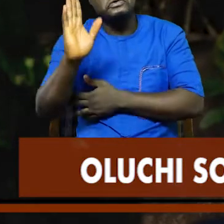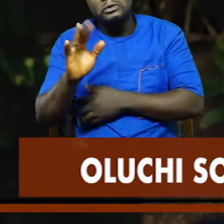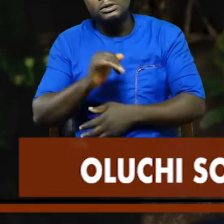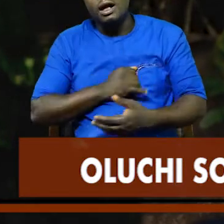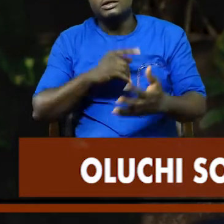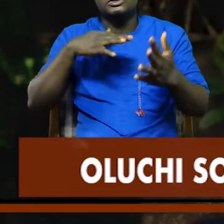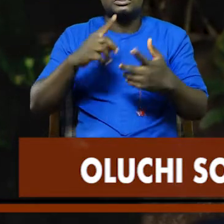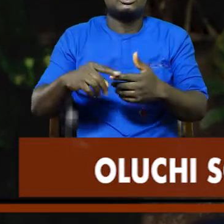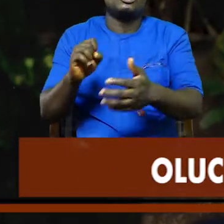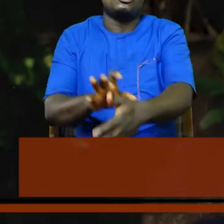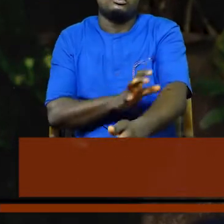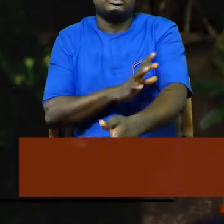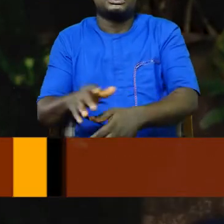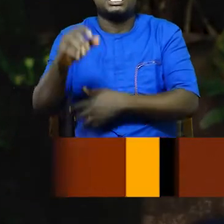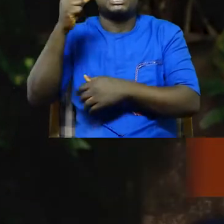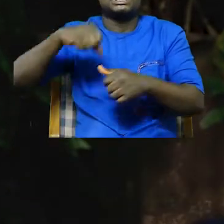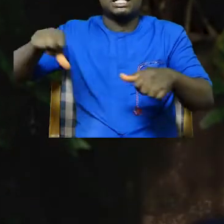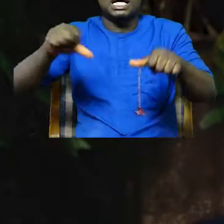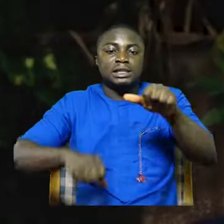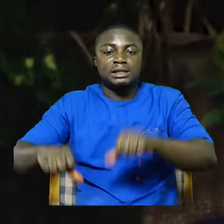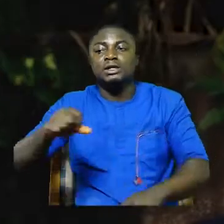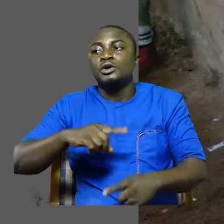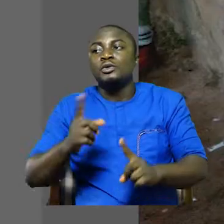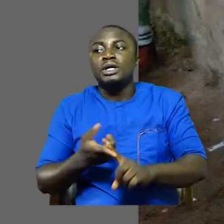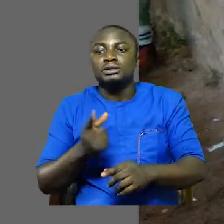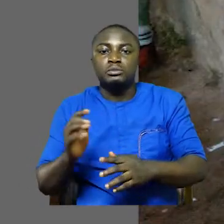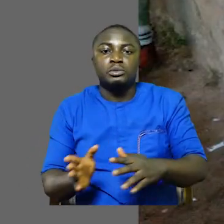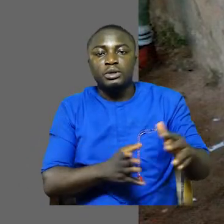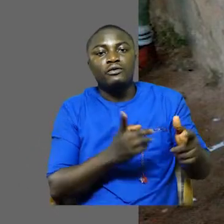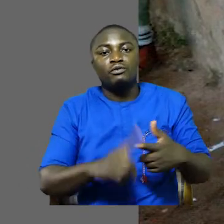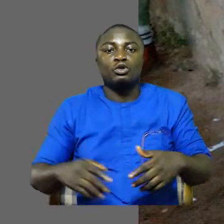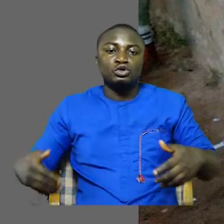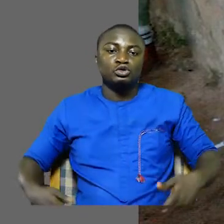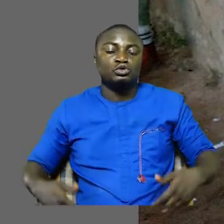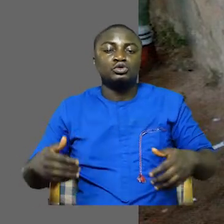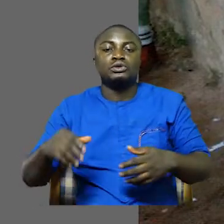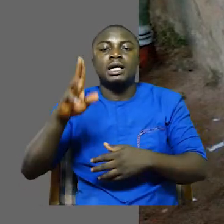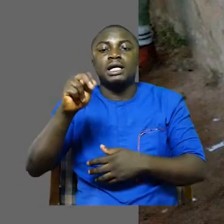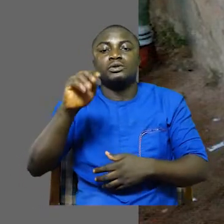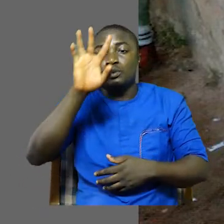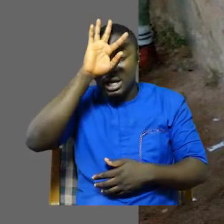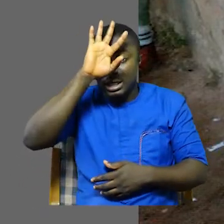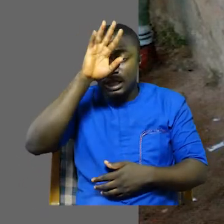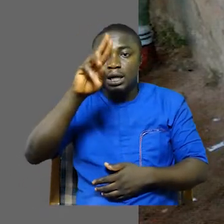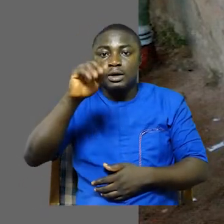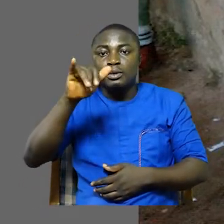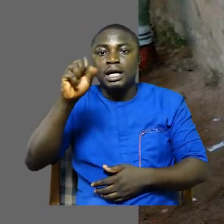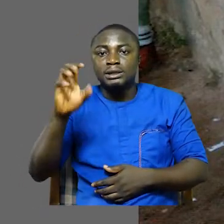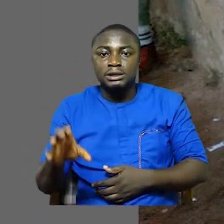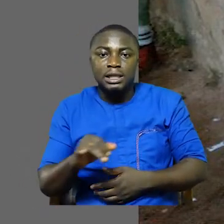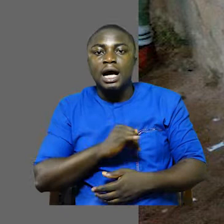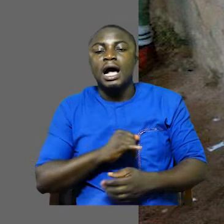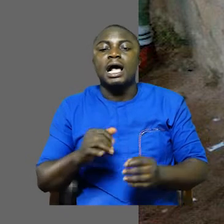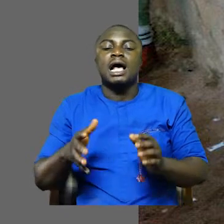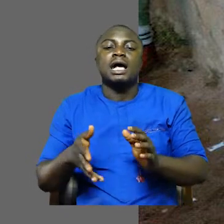God. And I studied computer science, by the way. When it was time to prepare for youth service, I had